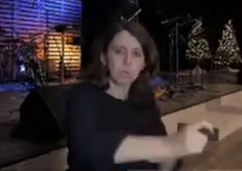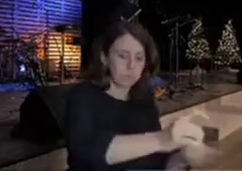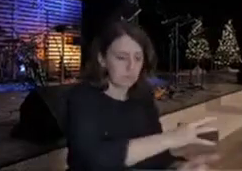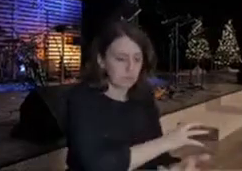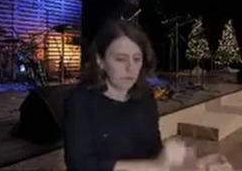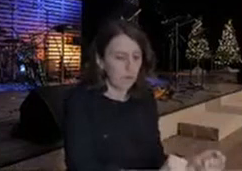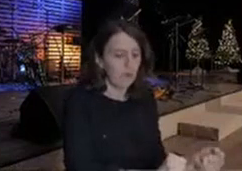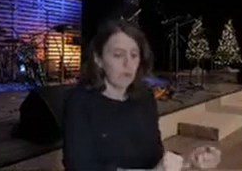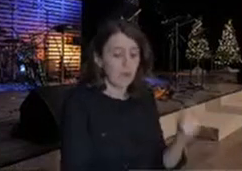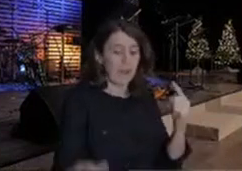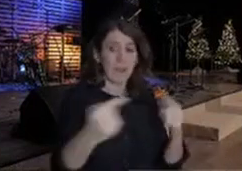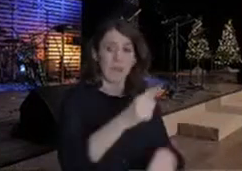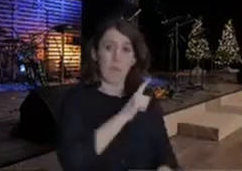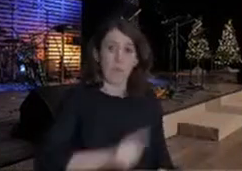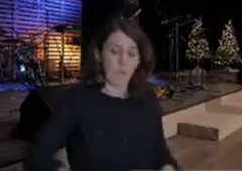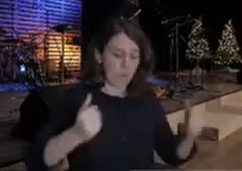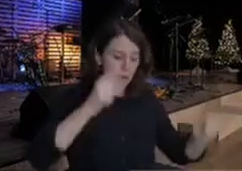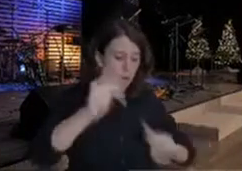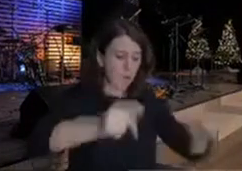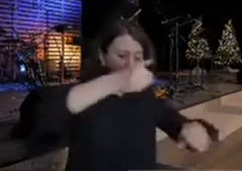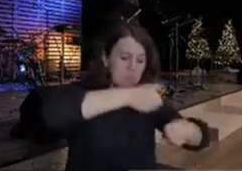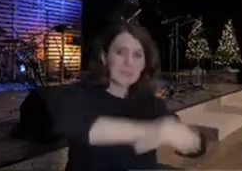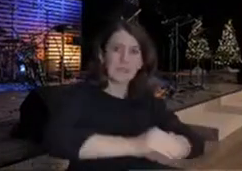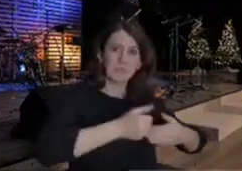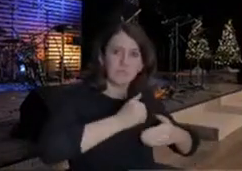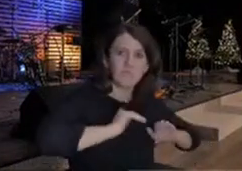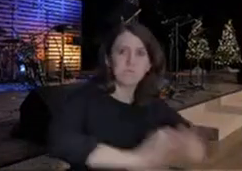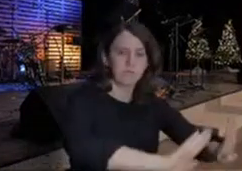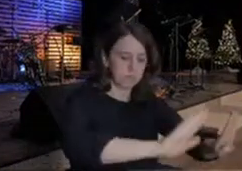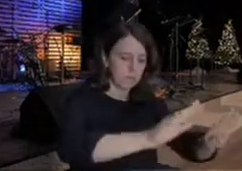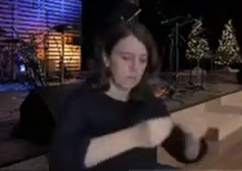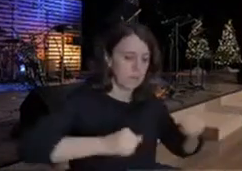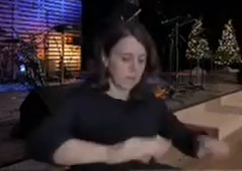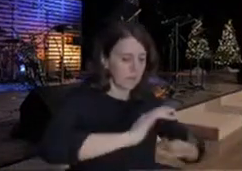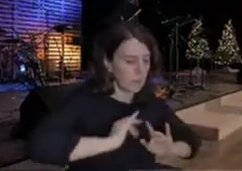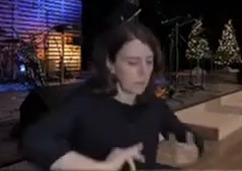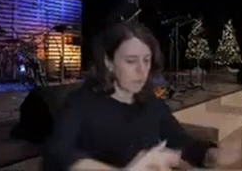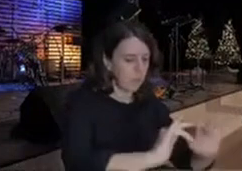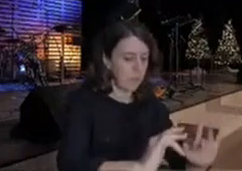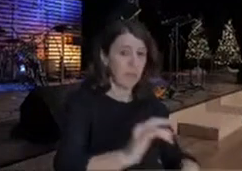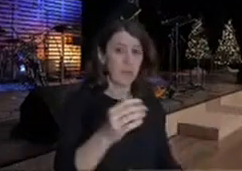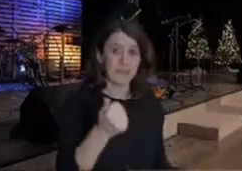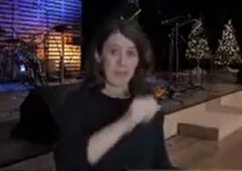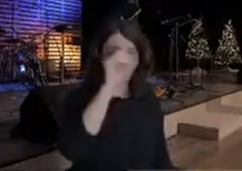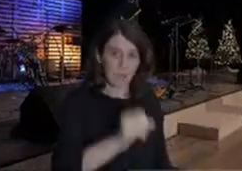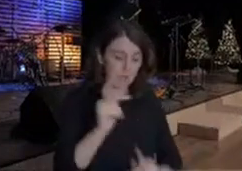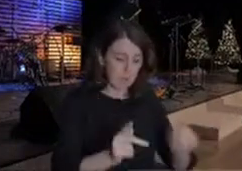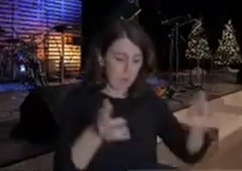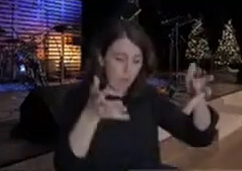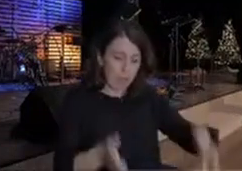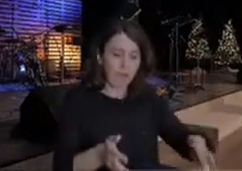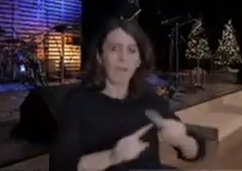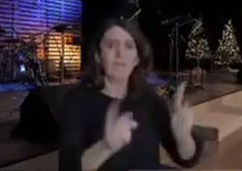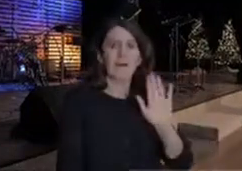and the land is utterly forsaken. And though a tenth remains in the land, it will again be laid waste. But as the